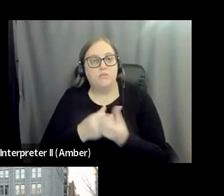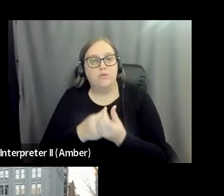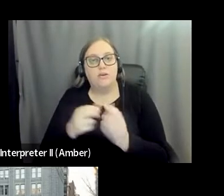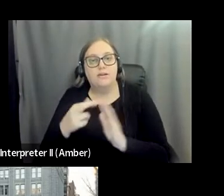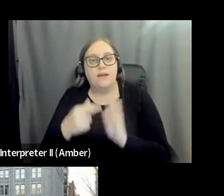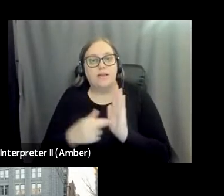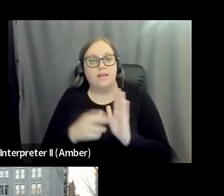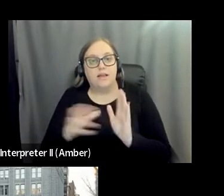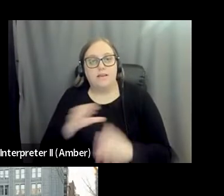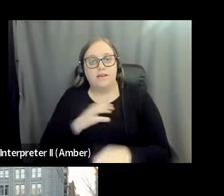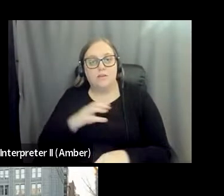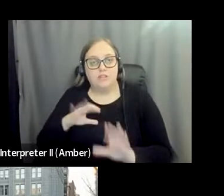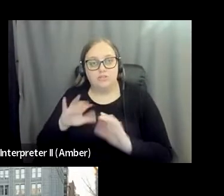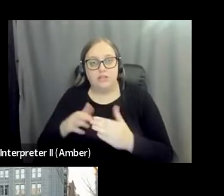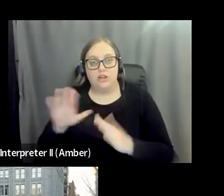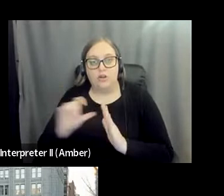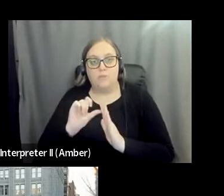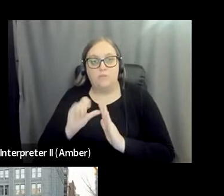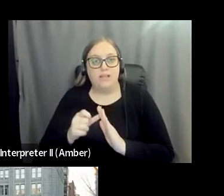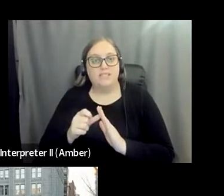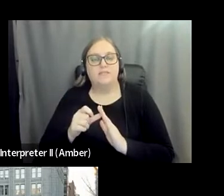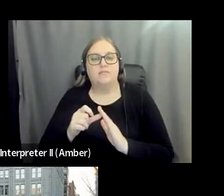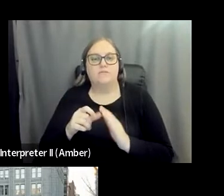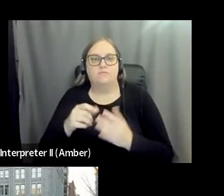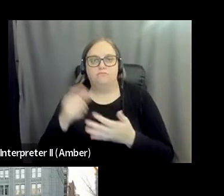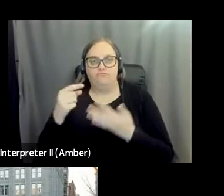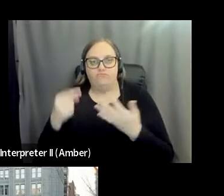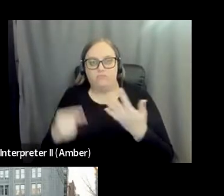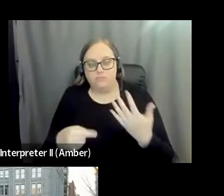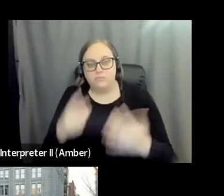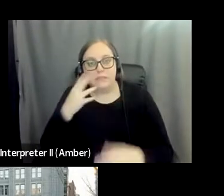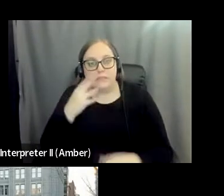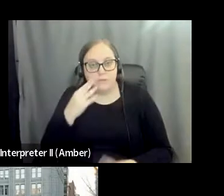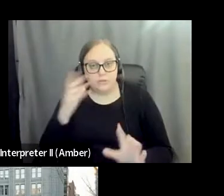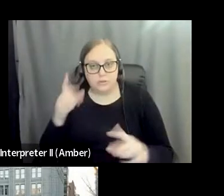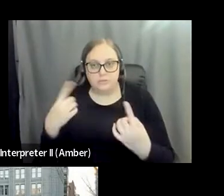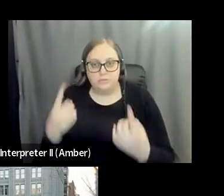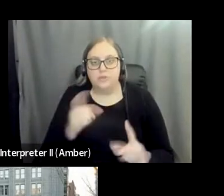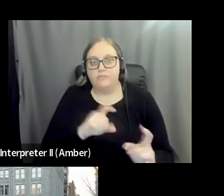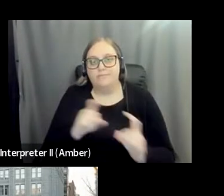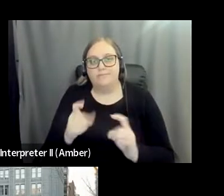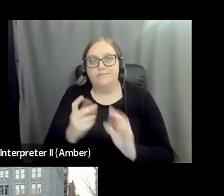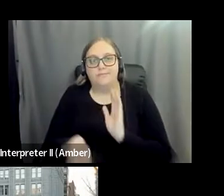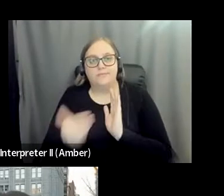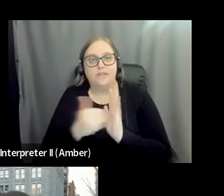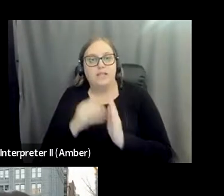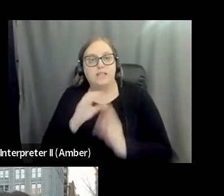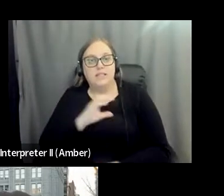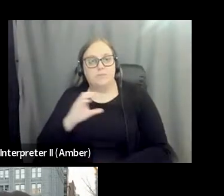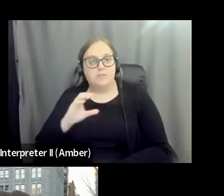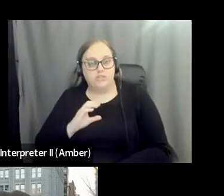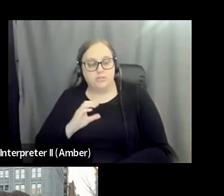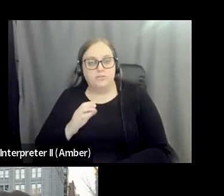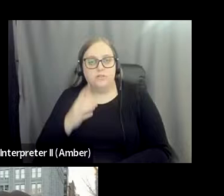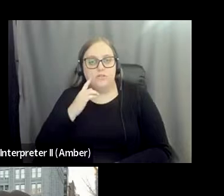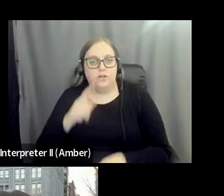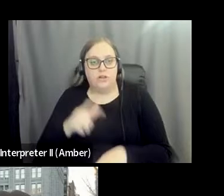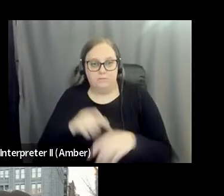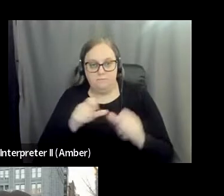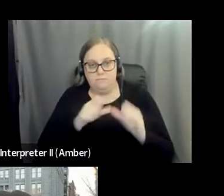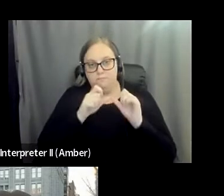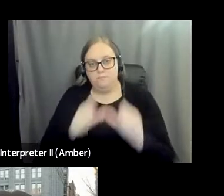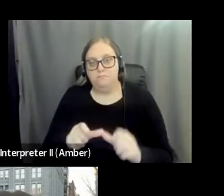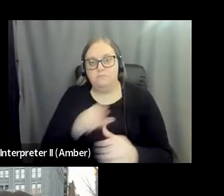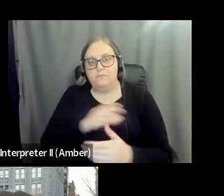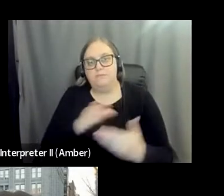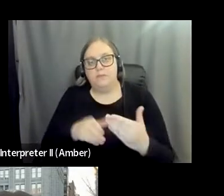Commission and her impressive credentials and commitment, the committee recommends the reappointment of Ms. Boulavoux to the commission for a term to end December